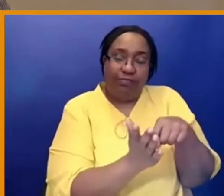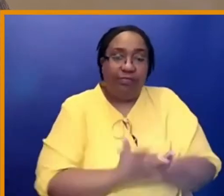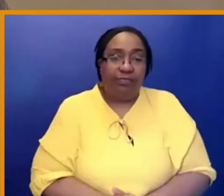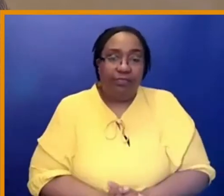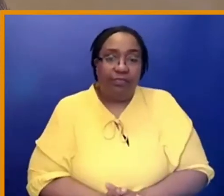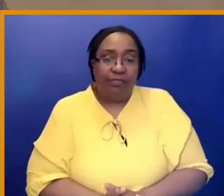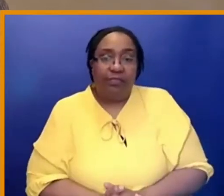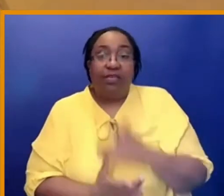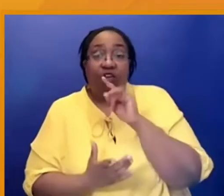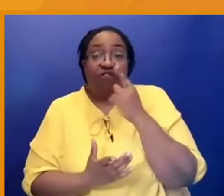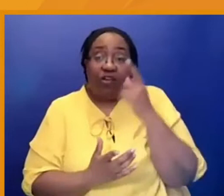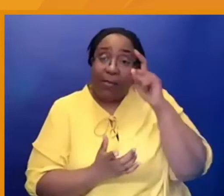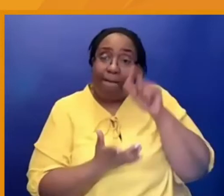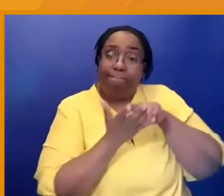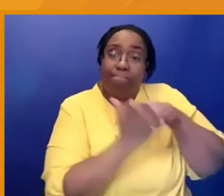on the amendment.